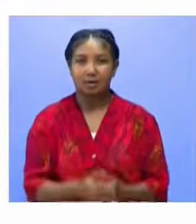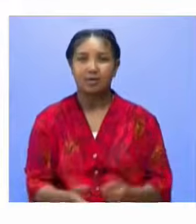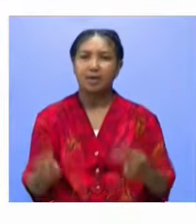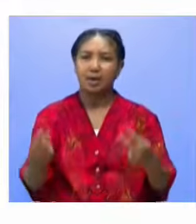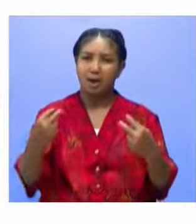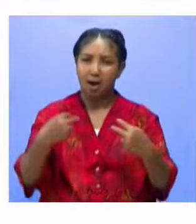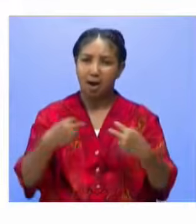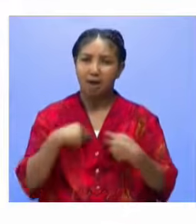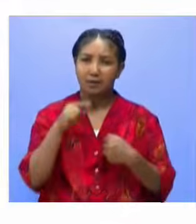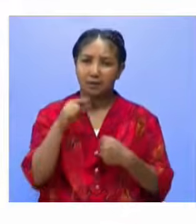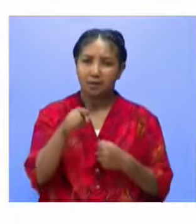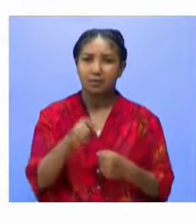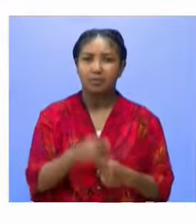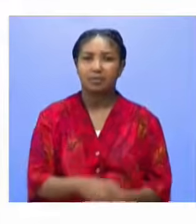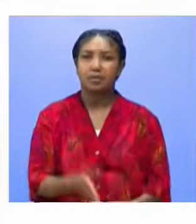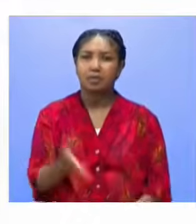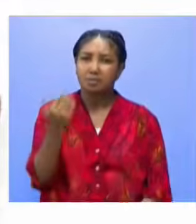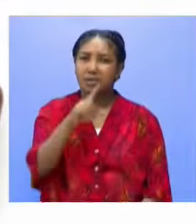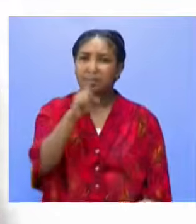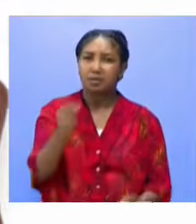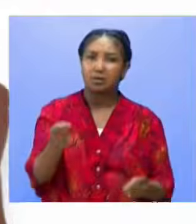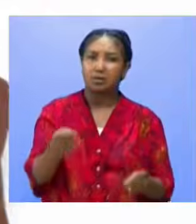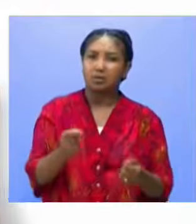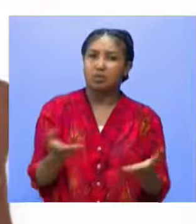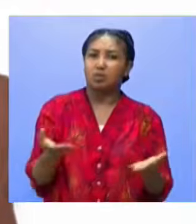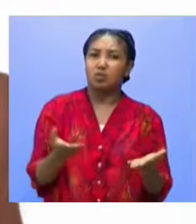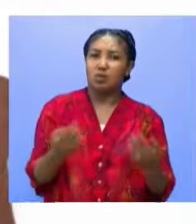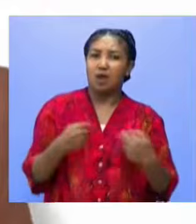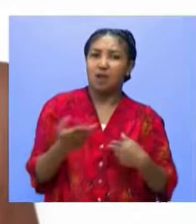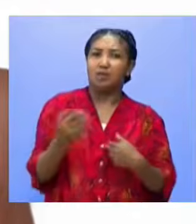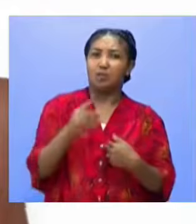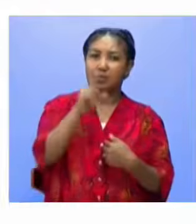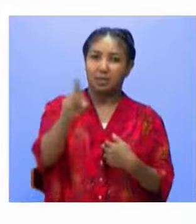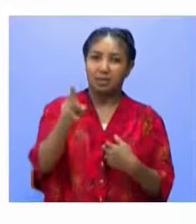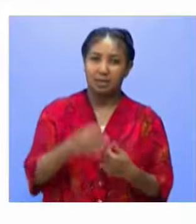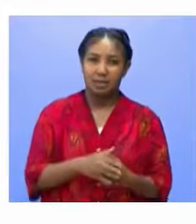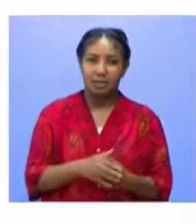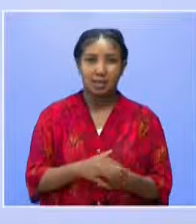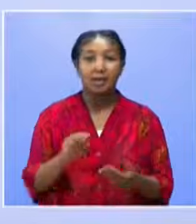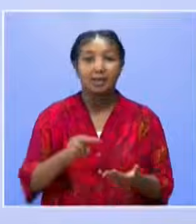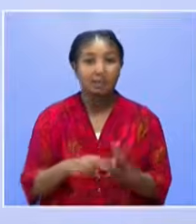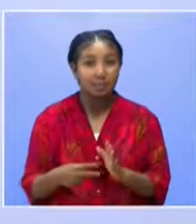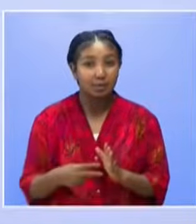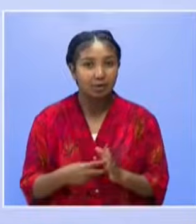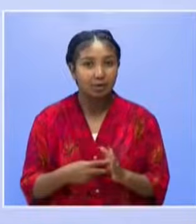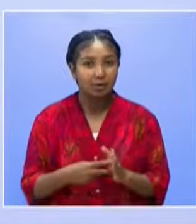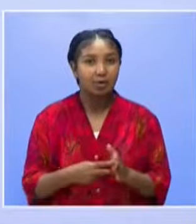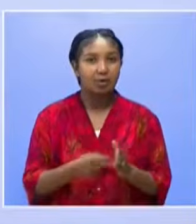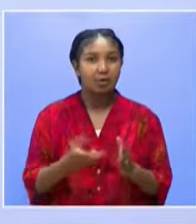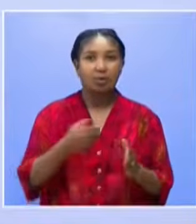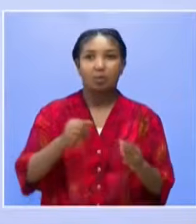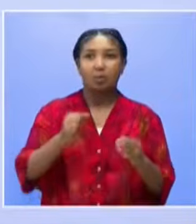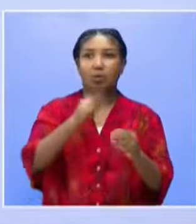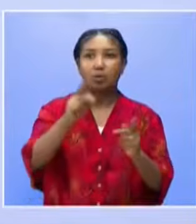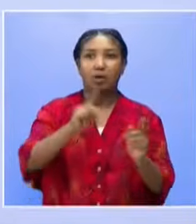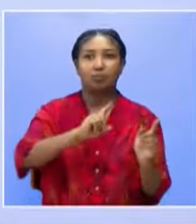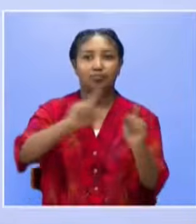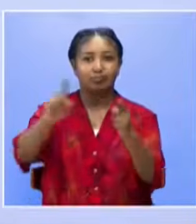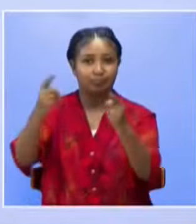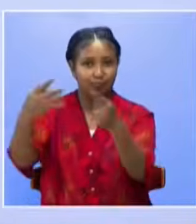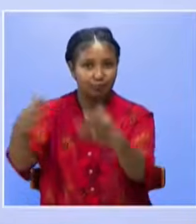have you been? Where have you been? This means you have gone somewhere and